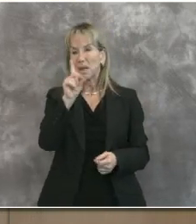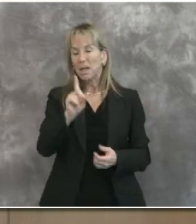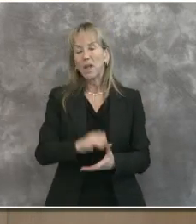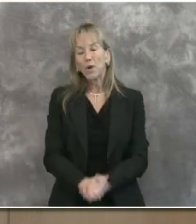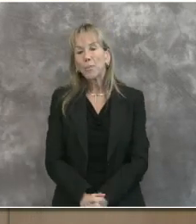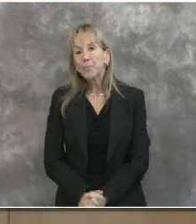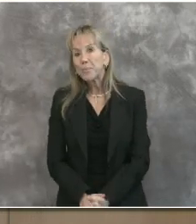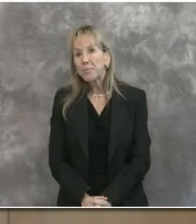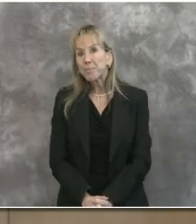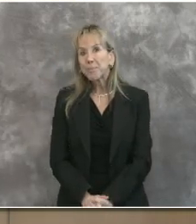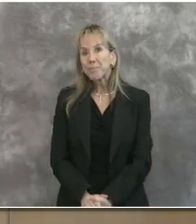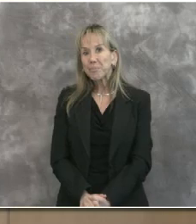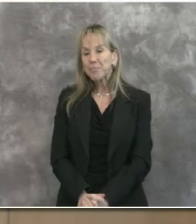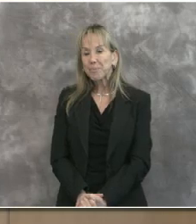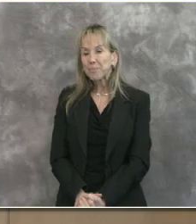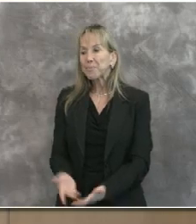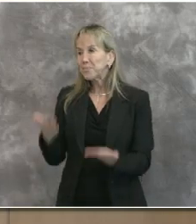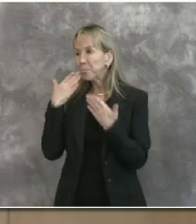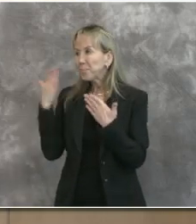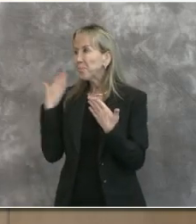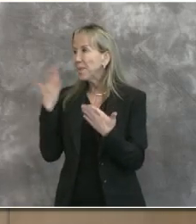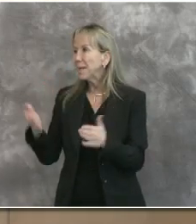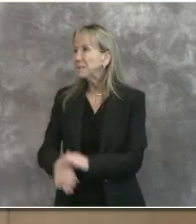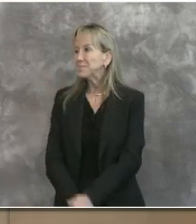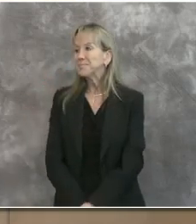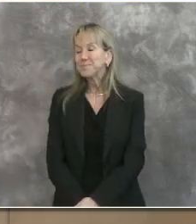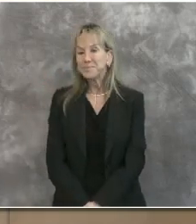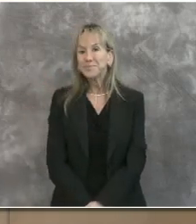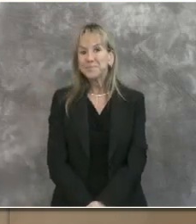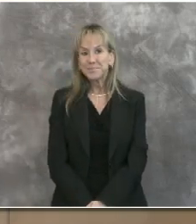submit the information there. Thank you, Supervisor Fletcher.